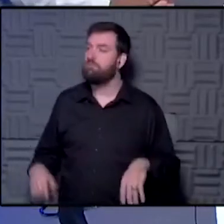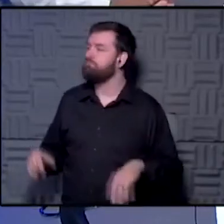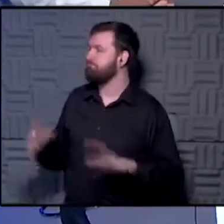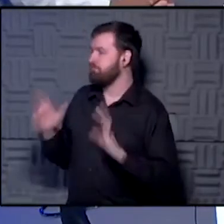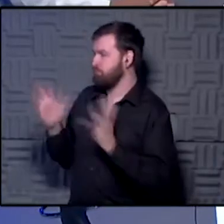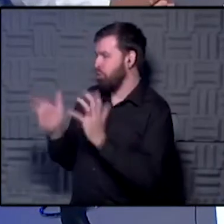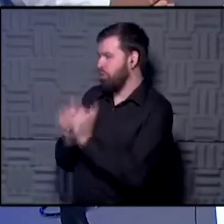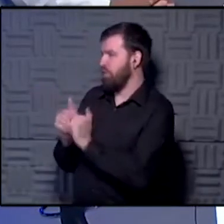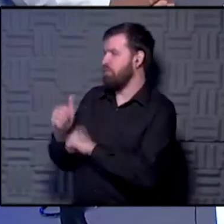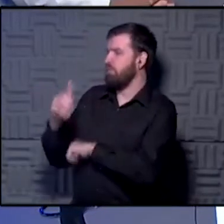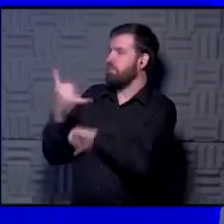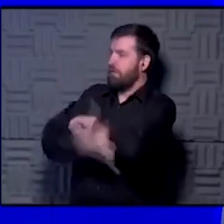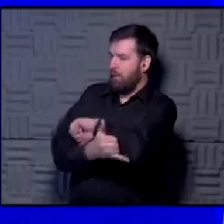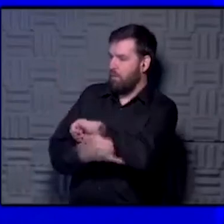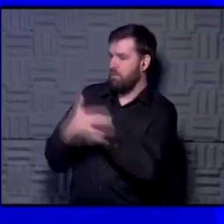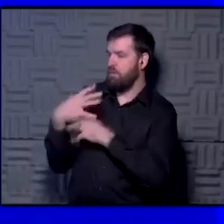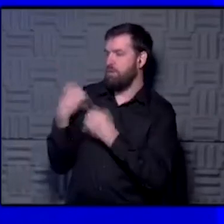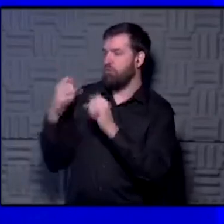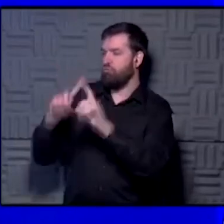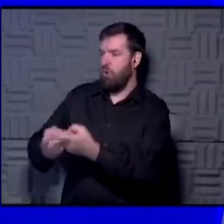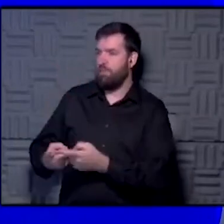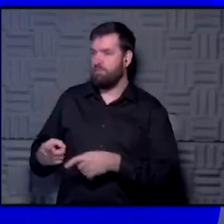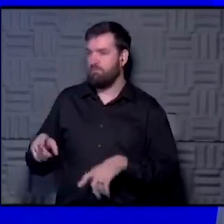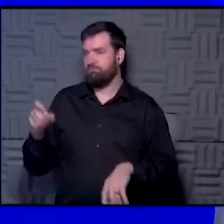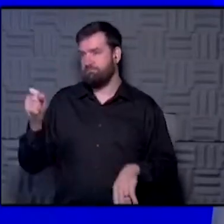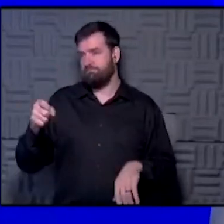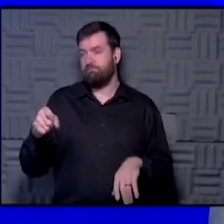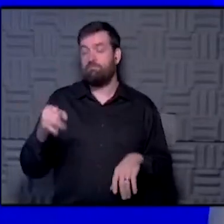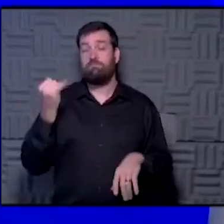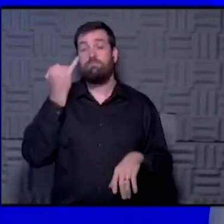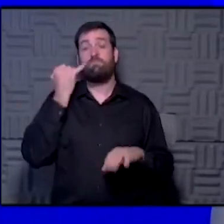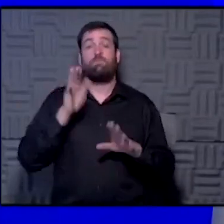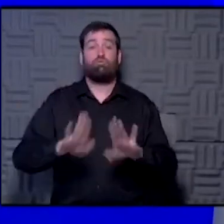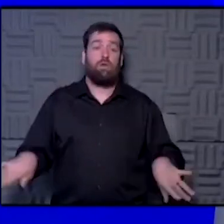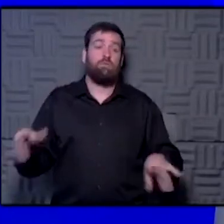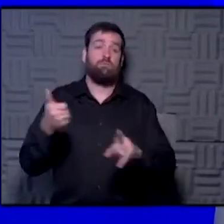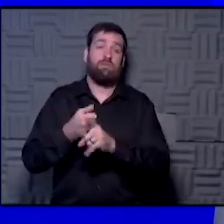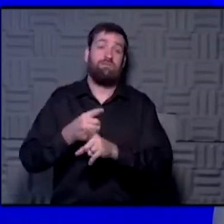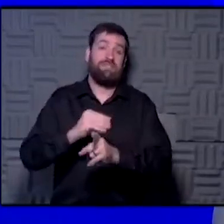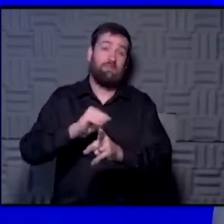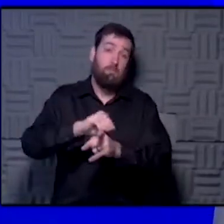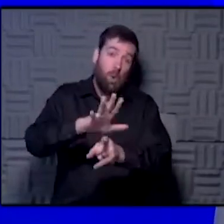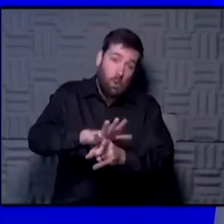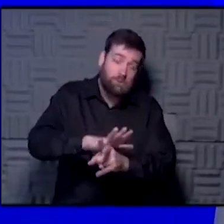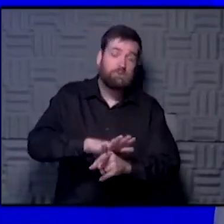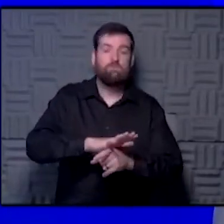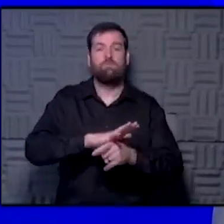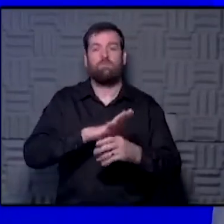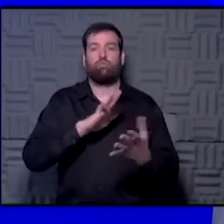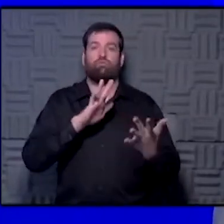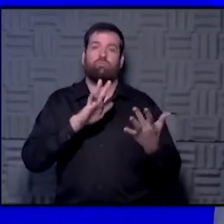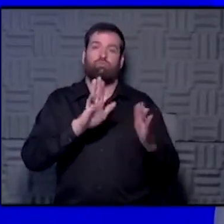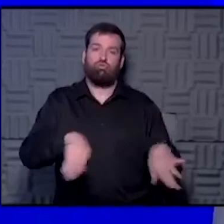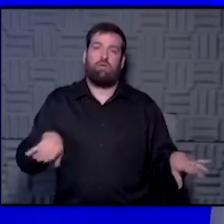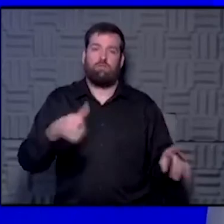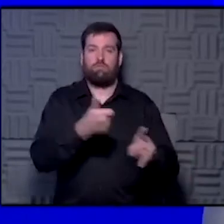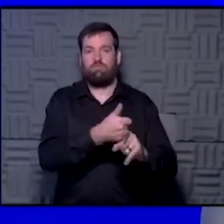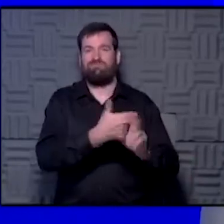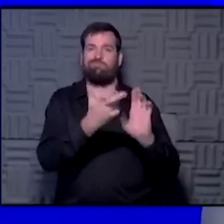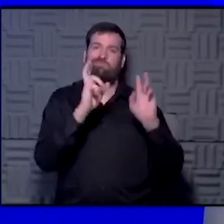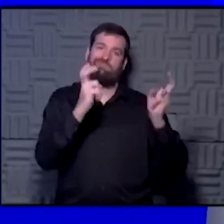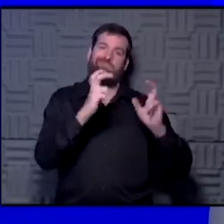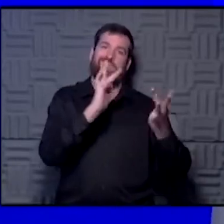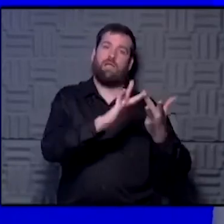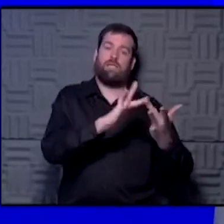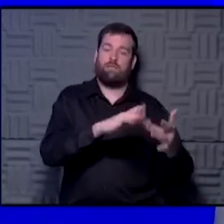your county health department about that, but certainly if the child is exposed, the child will be a contact. You, at that point,